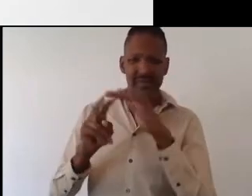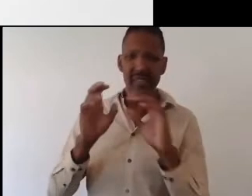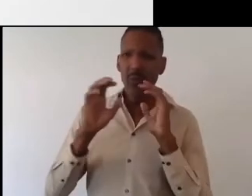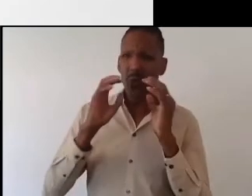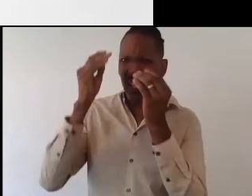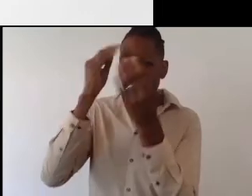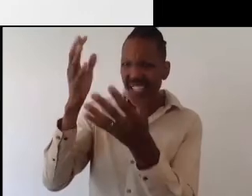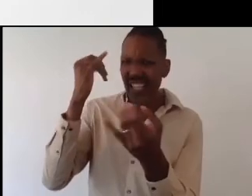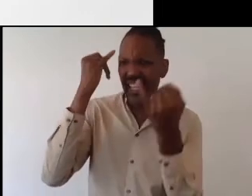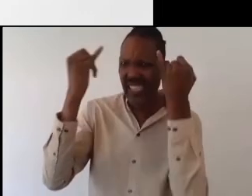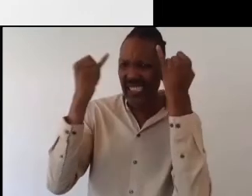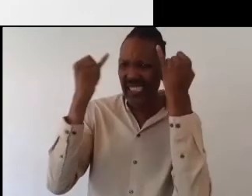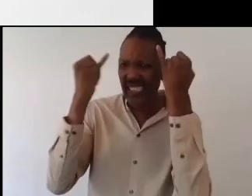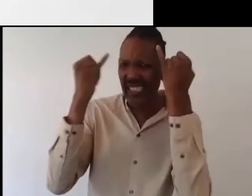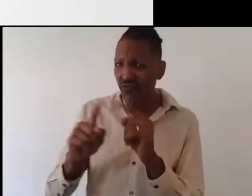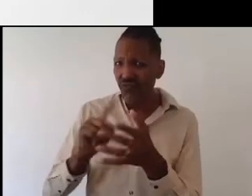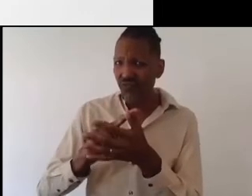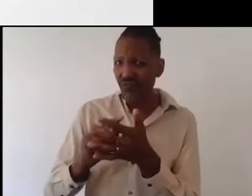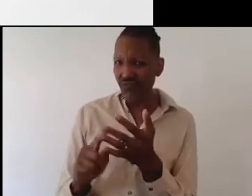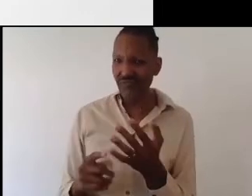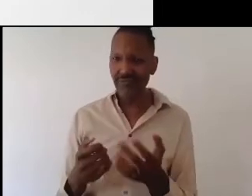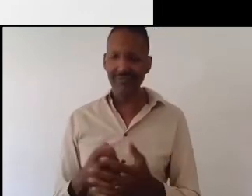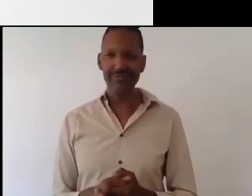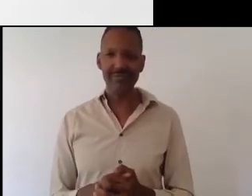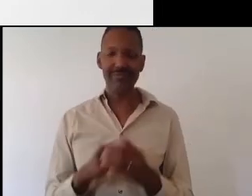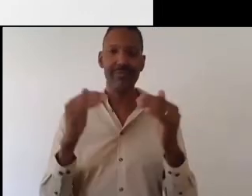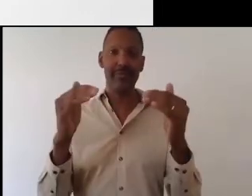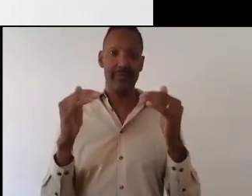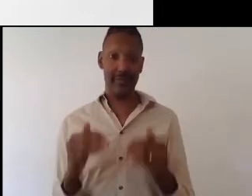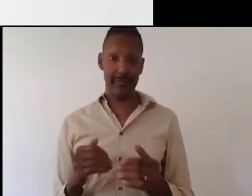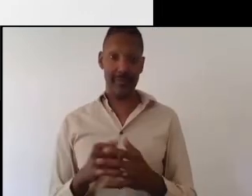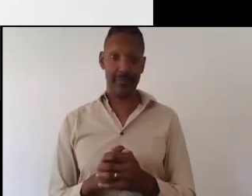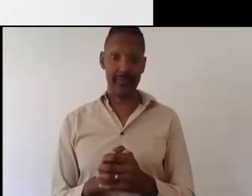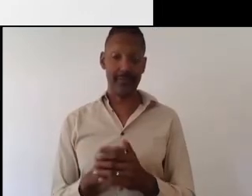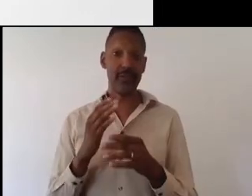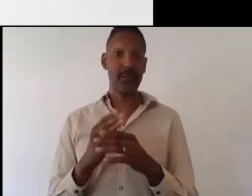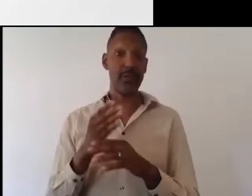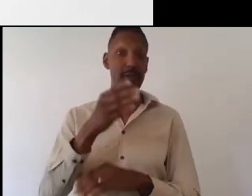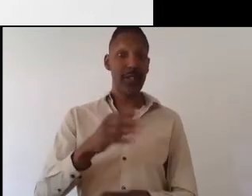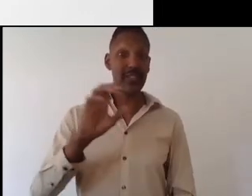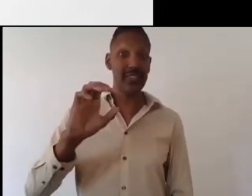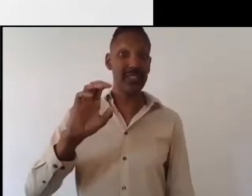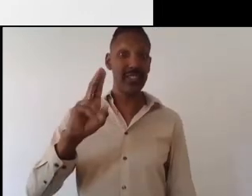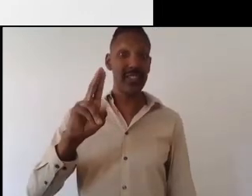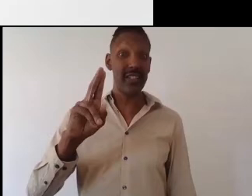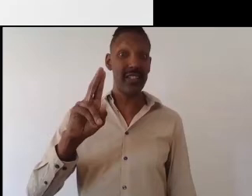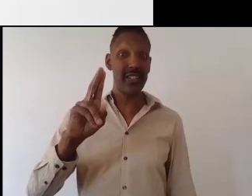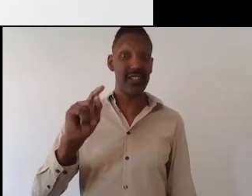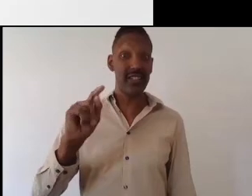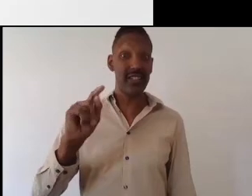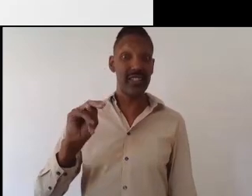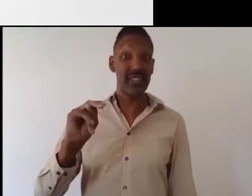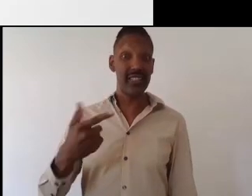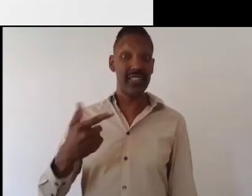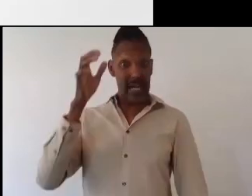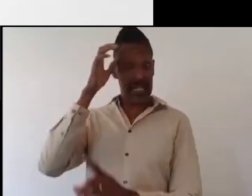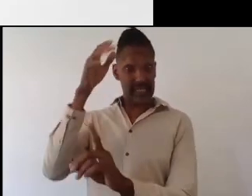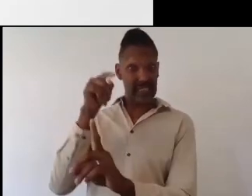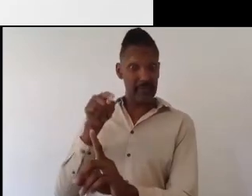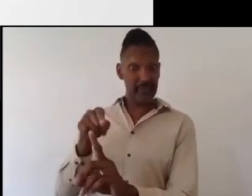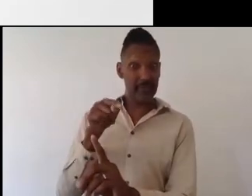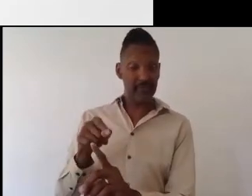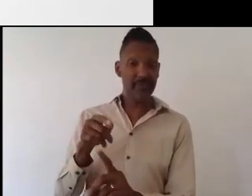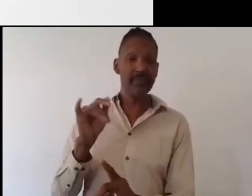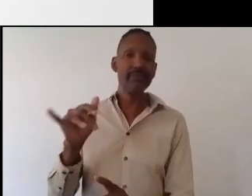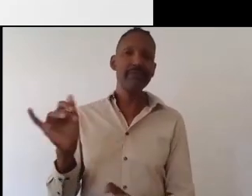doing. Cross-cutting concepts. What are these cross-cutting concepts? These are things like patterns. Patterns are everywhere.